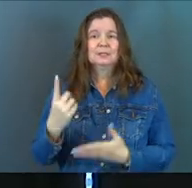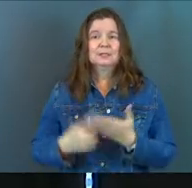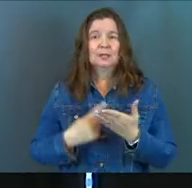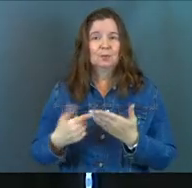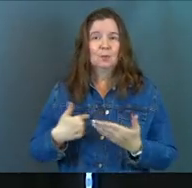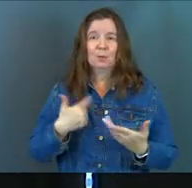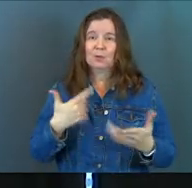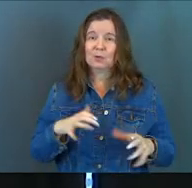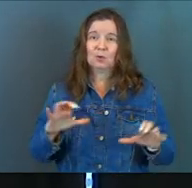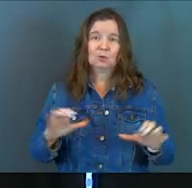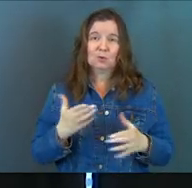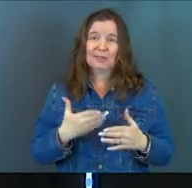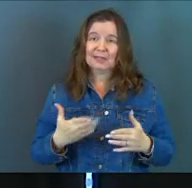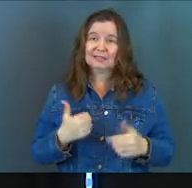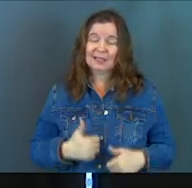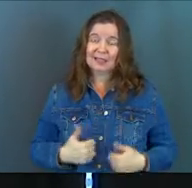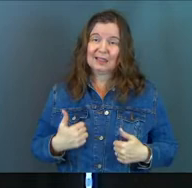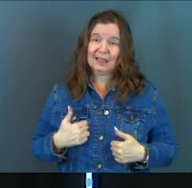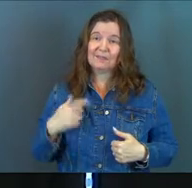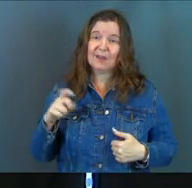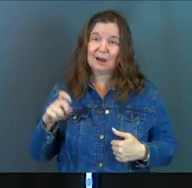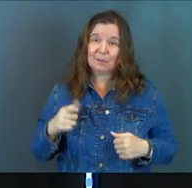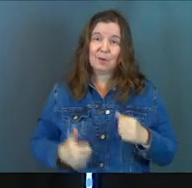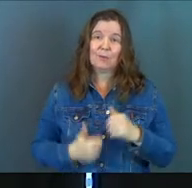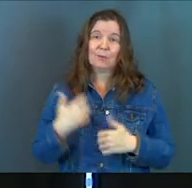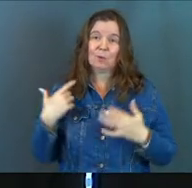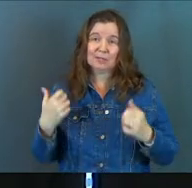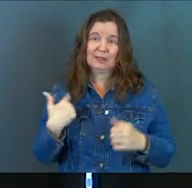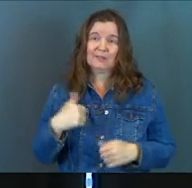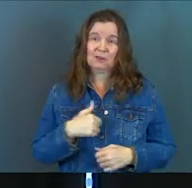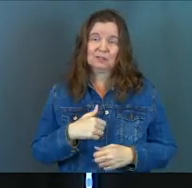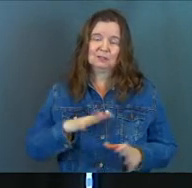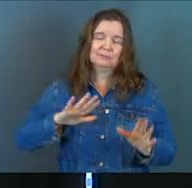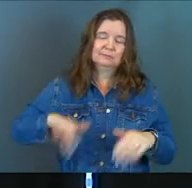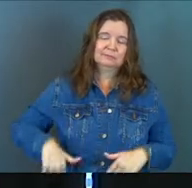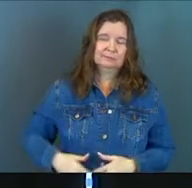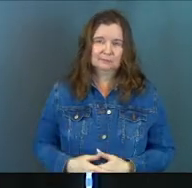Sometimes we don't do the things in life that are the most healthy for us.